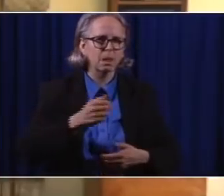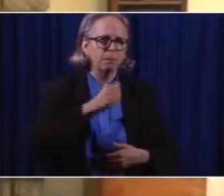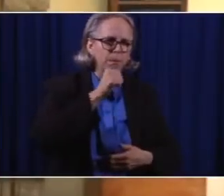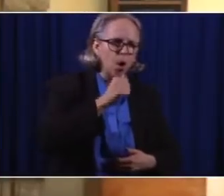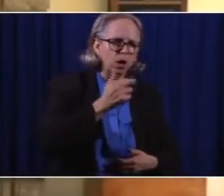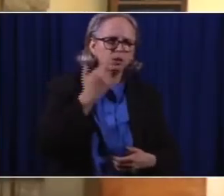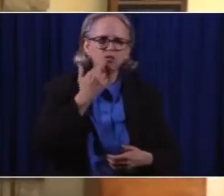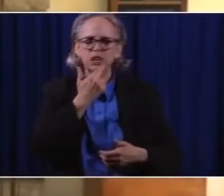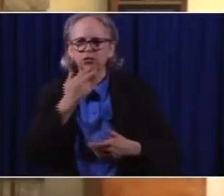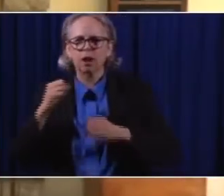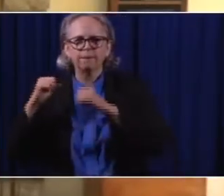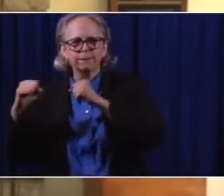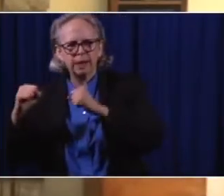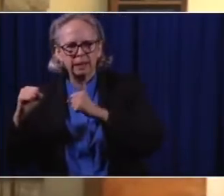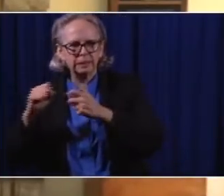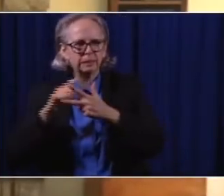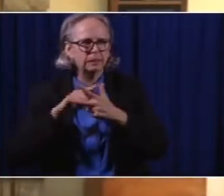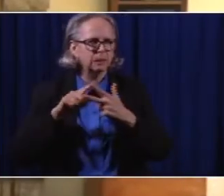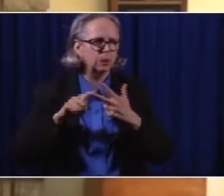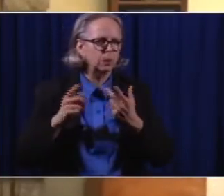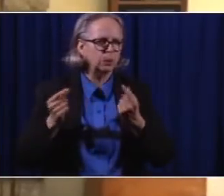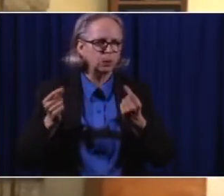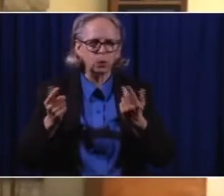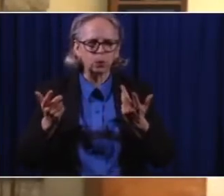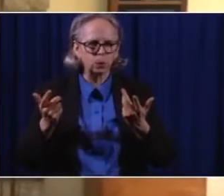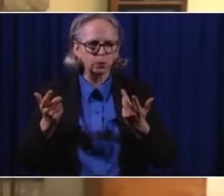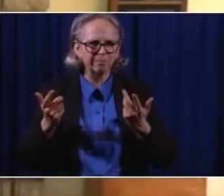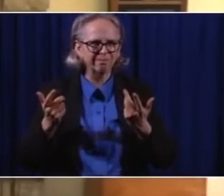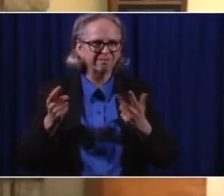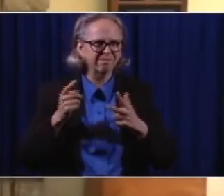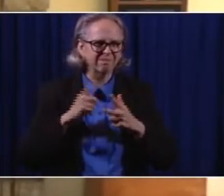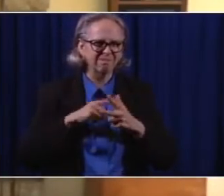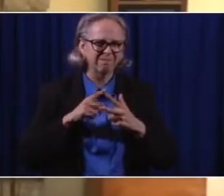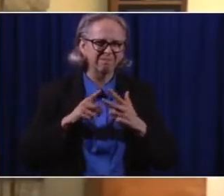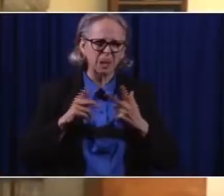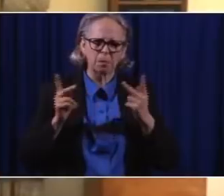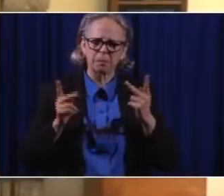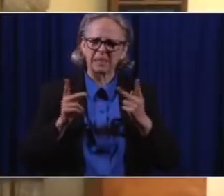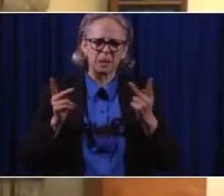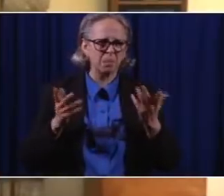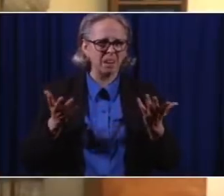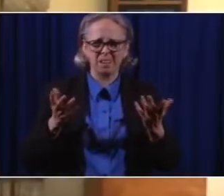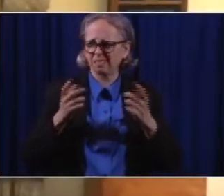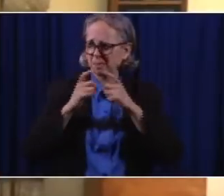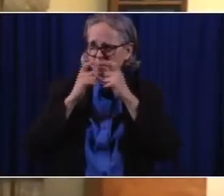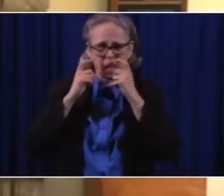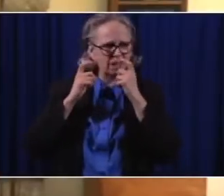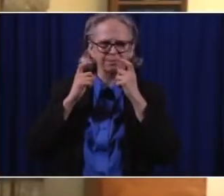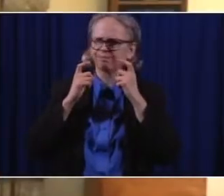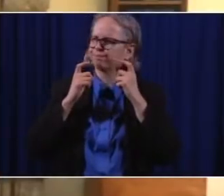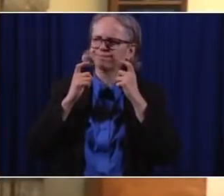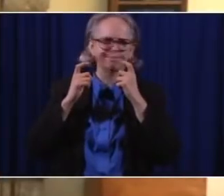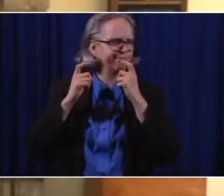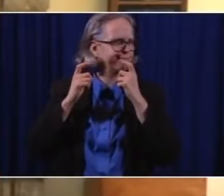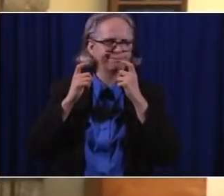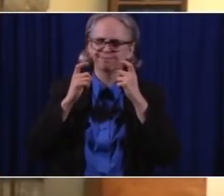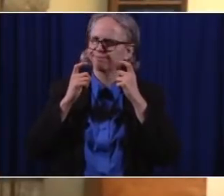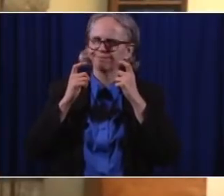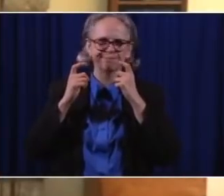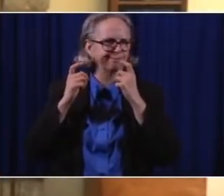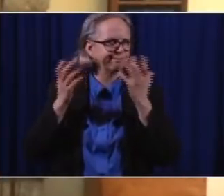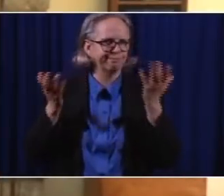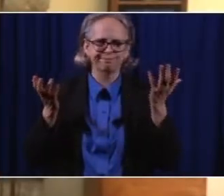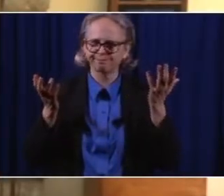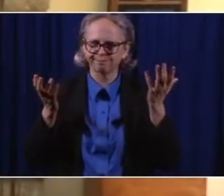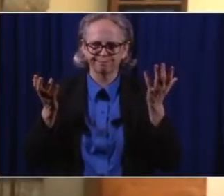is based upon the fact that people are not wearing masks. So for now, in answer to your